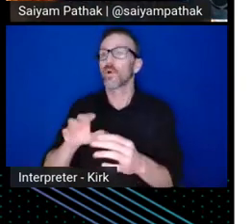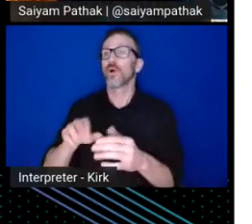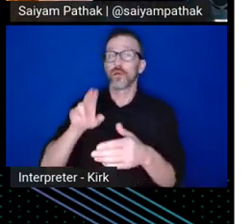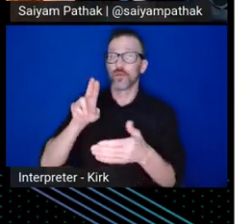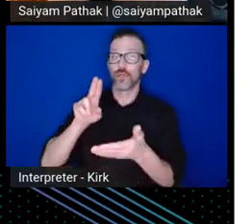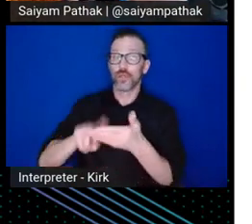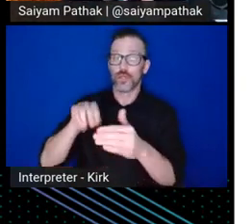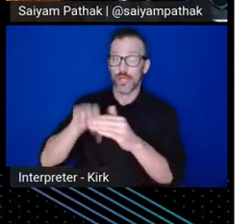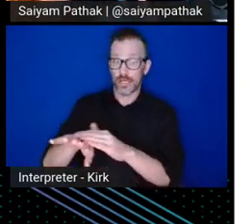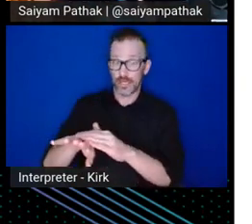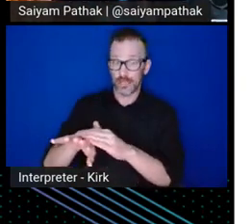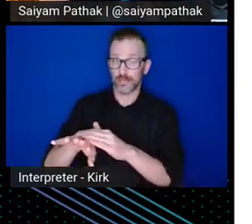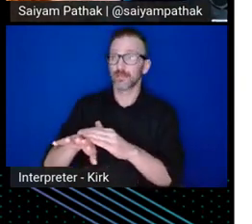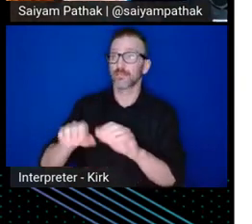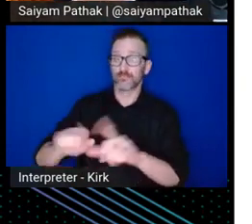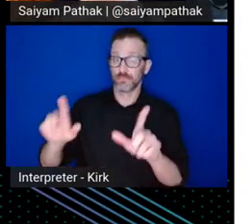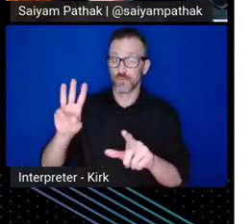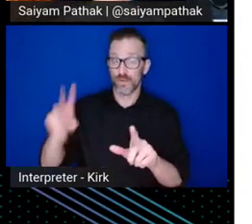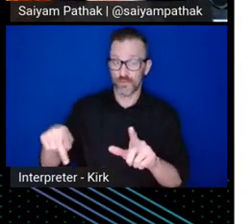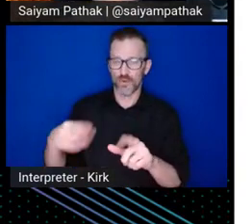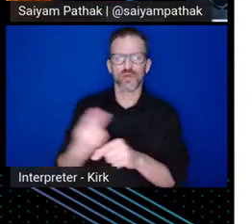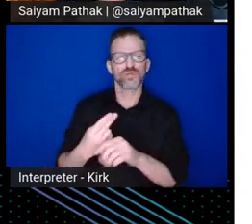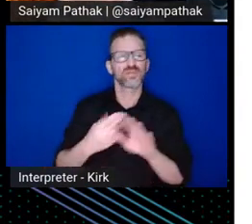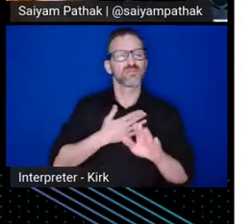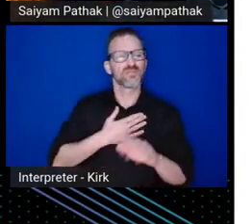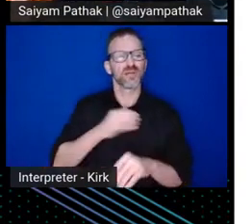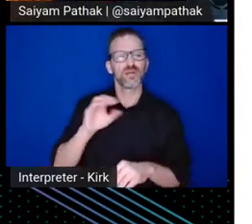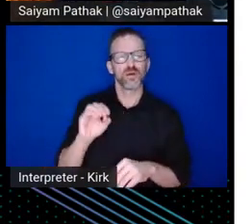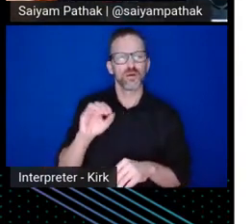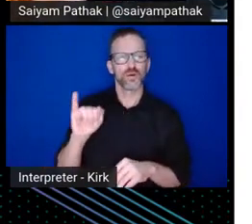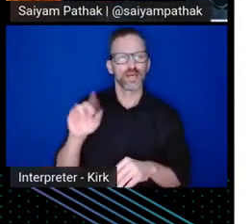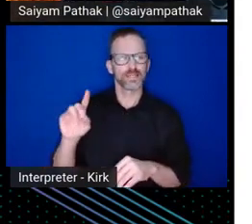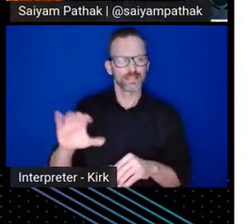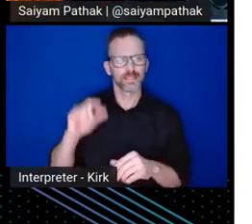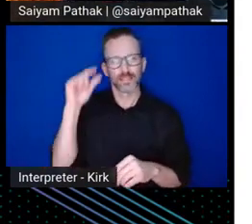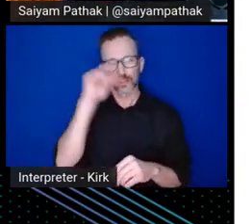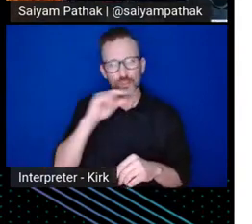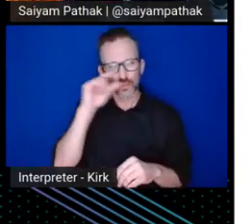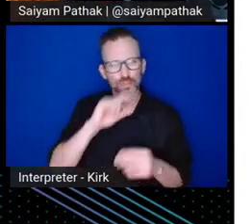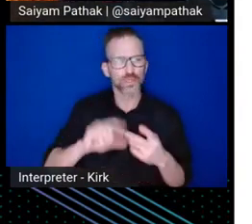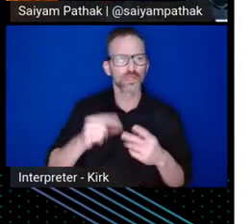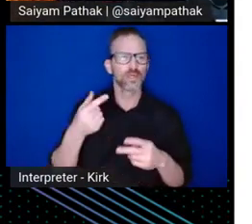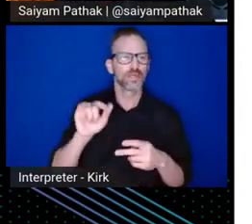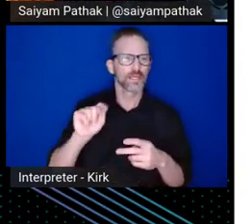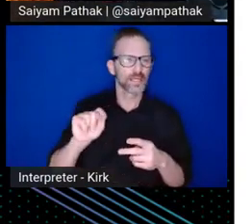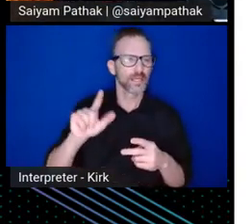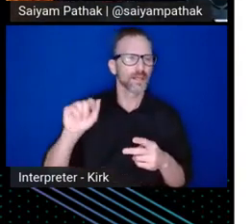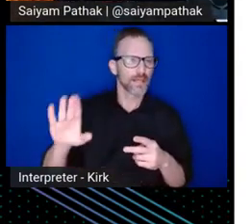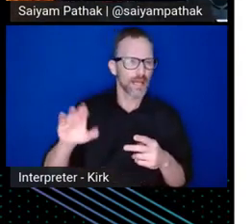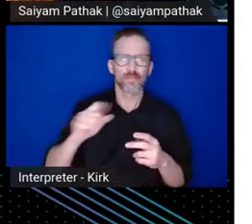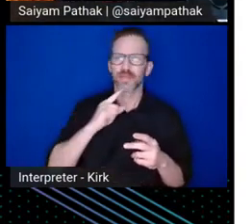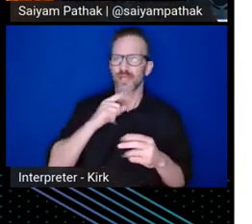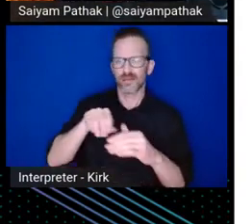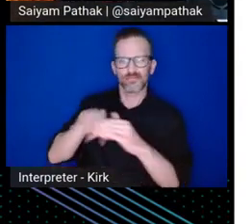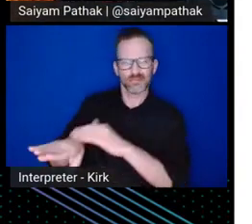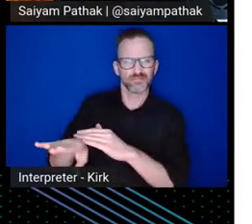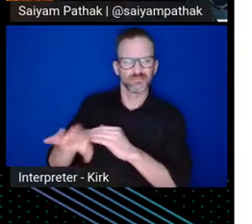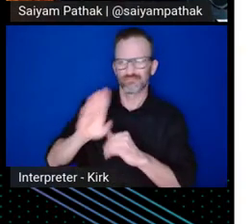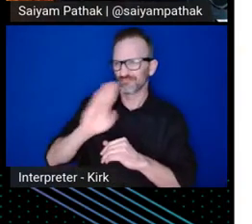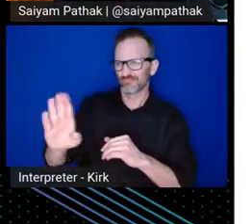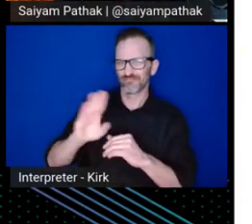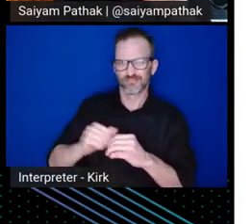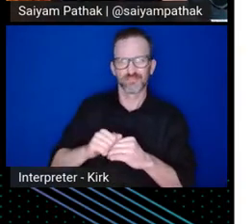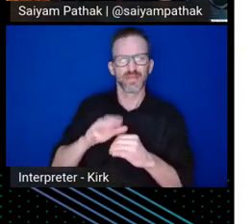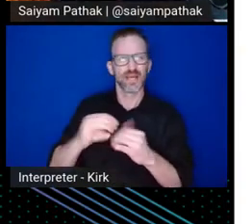UI using OIDC web via Google, GitLab, and other providers, Okta integration as well.